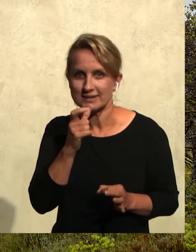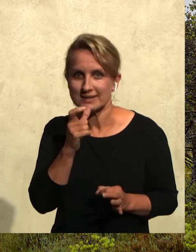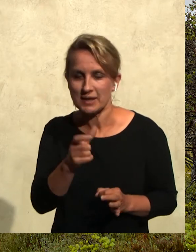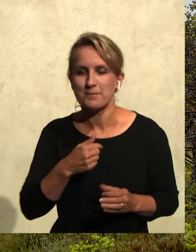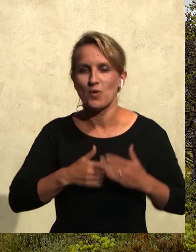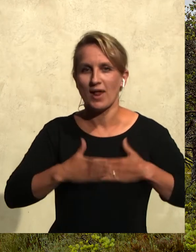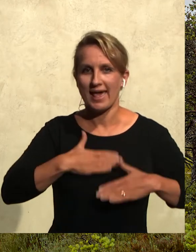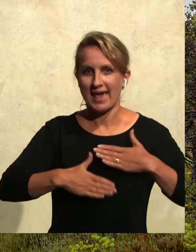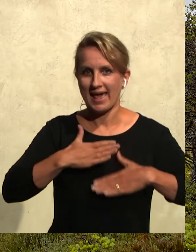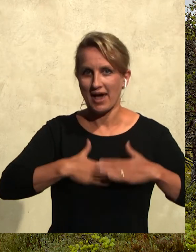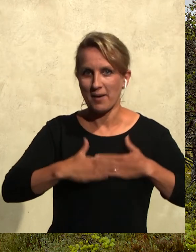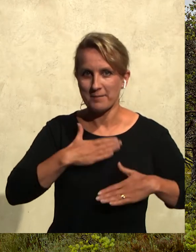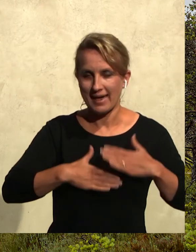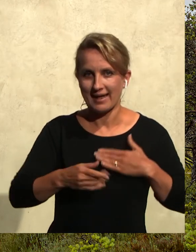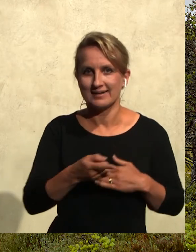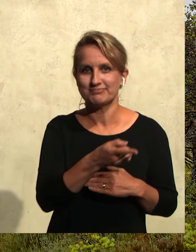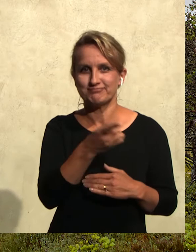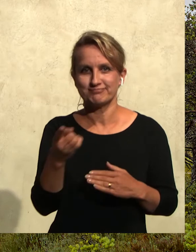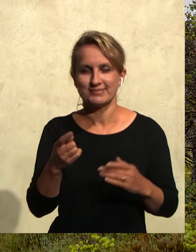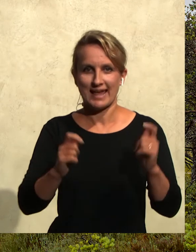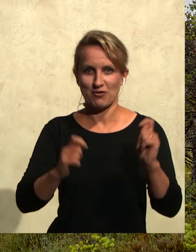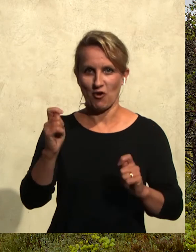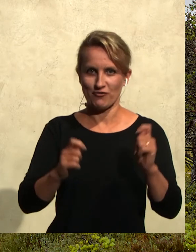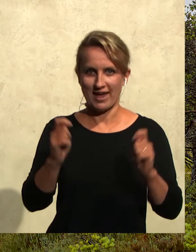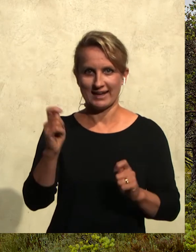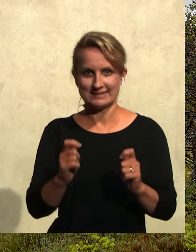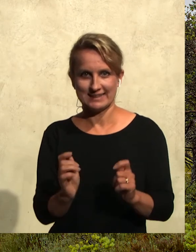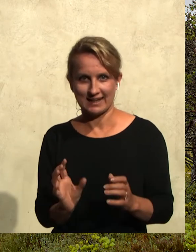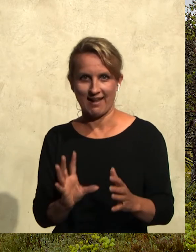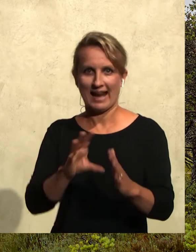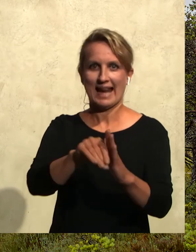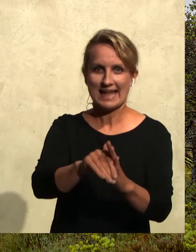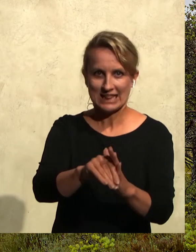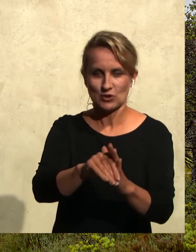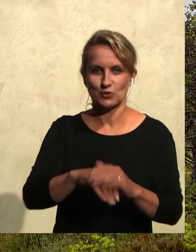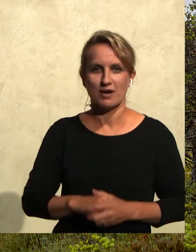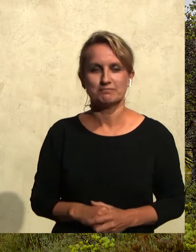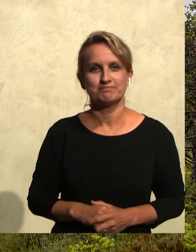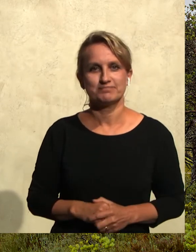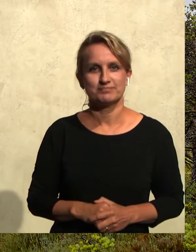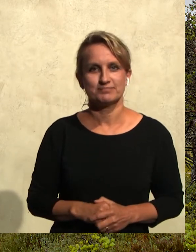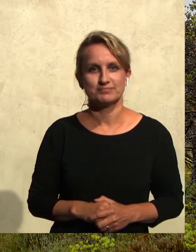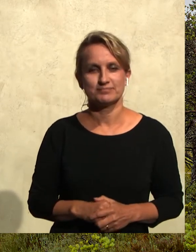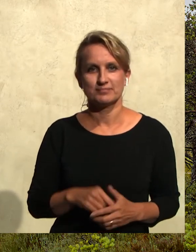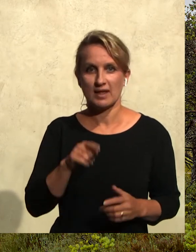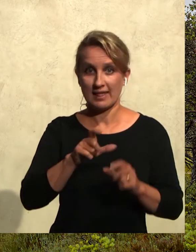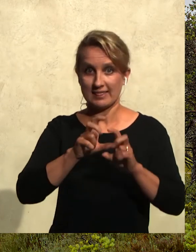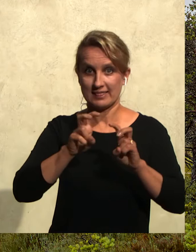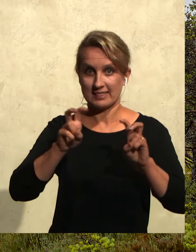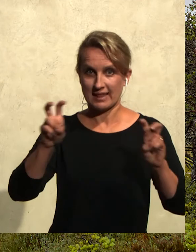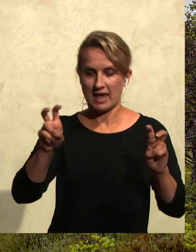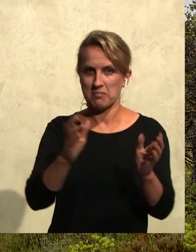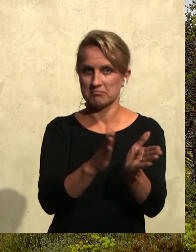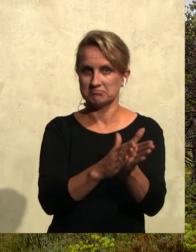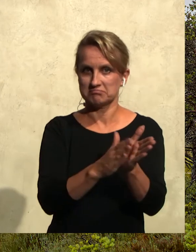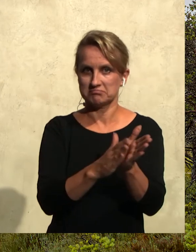morning. And I'd like to congratulate the organizers on the choice of topic, which has never perhaps been